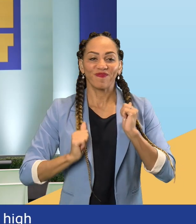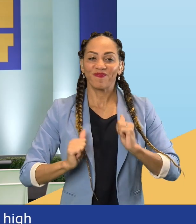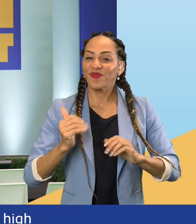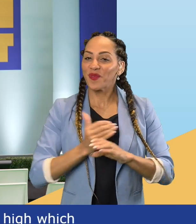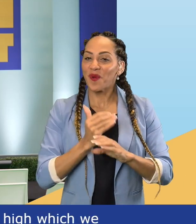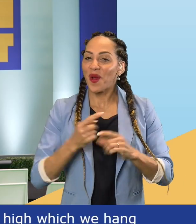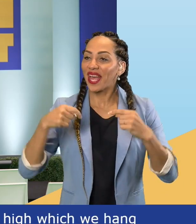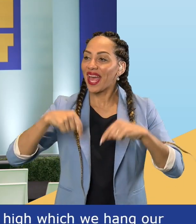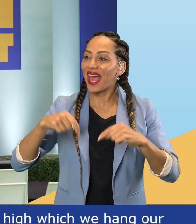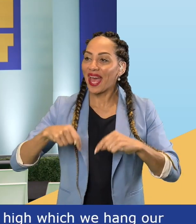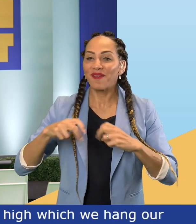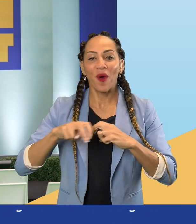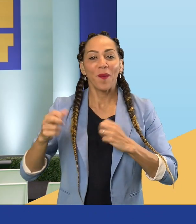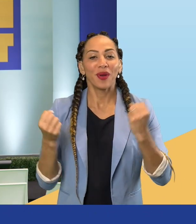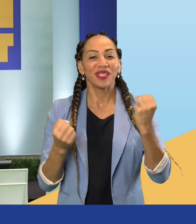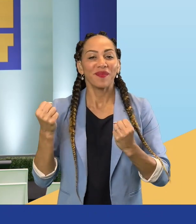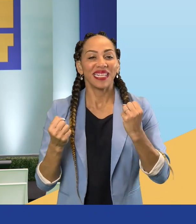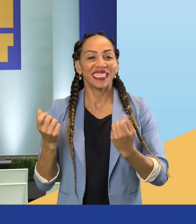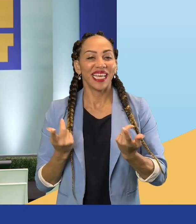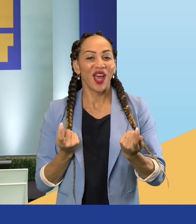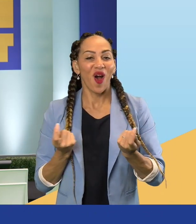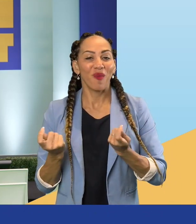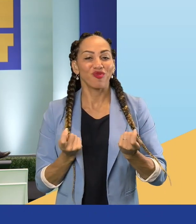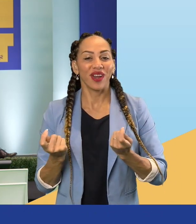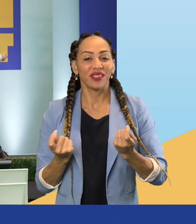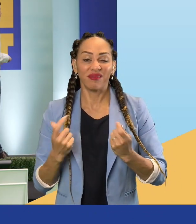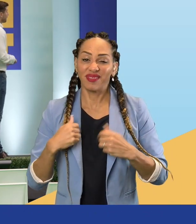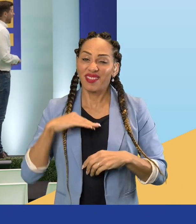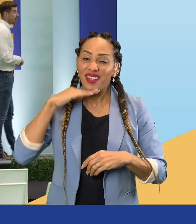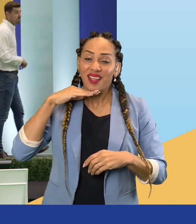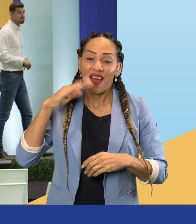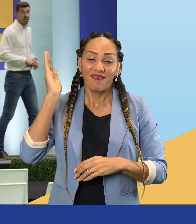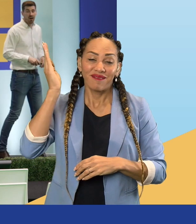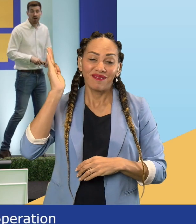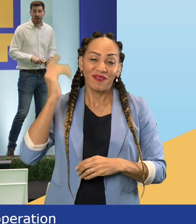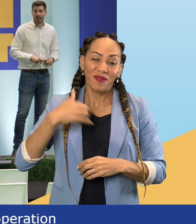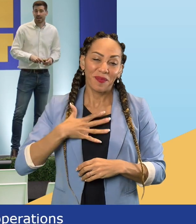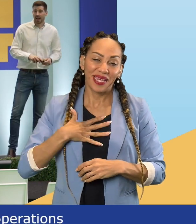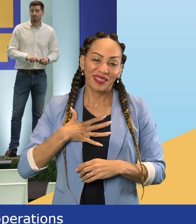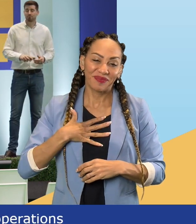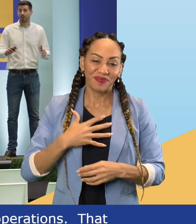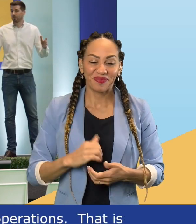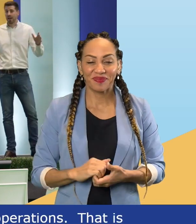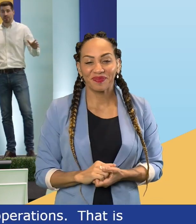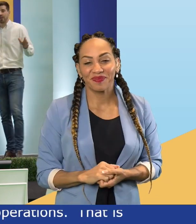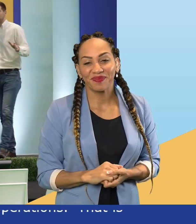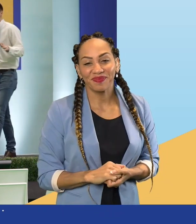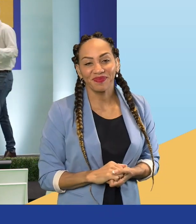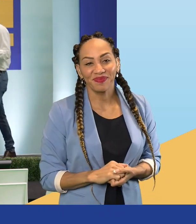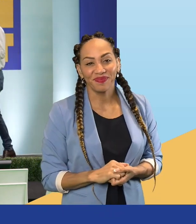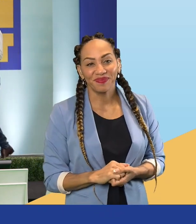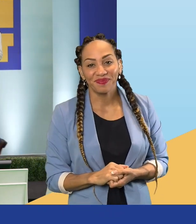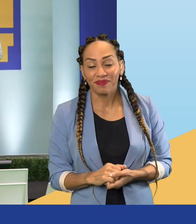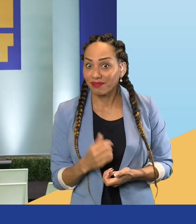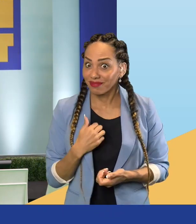Operations. So that really is enough from me. That is more than enough. I am very, very happy